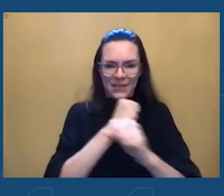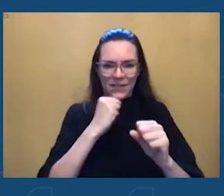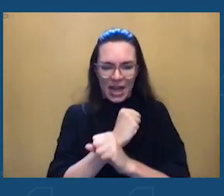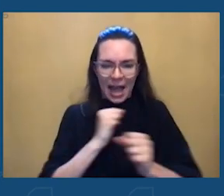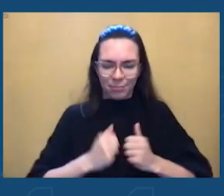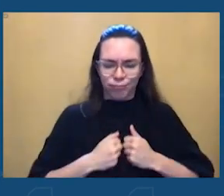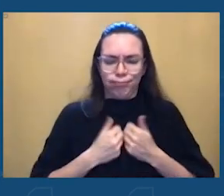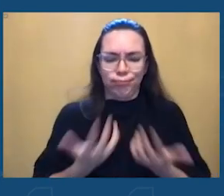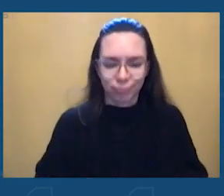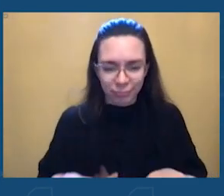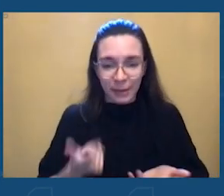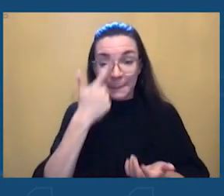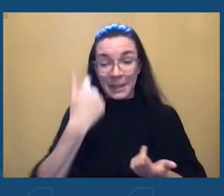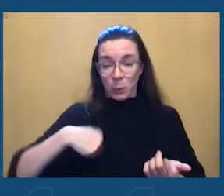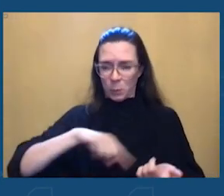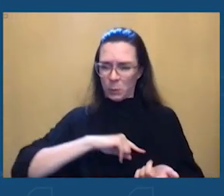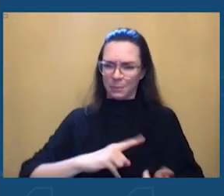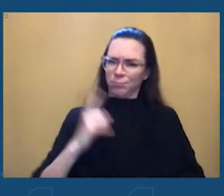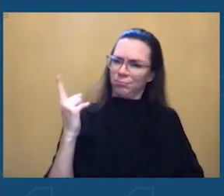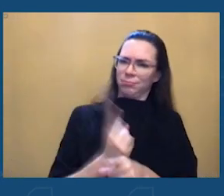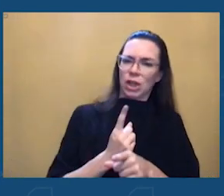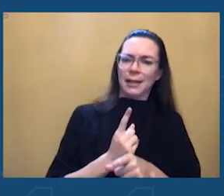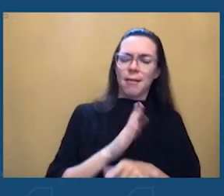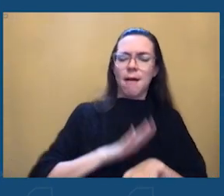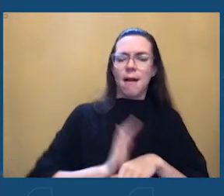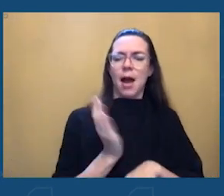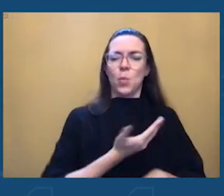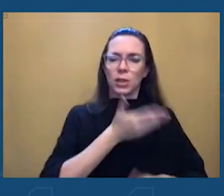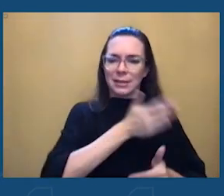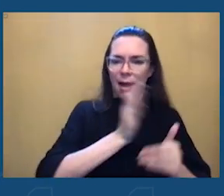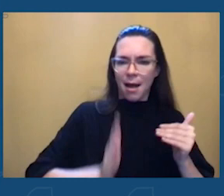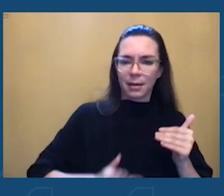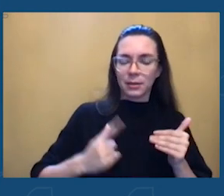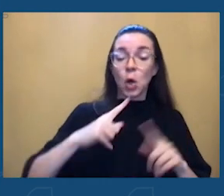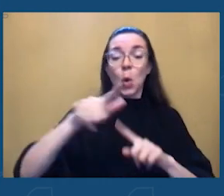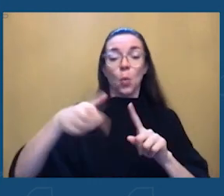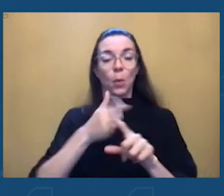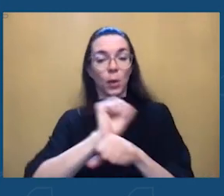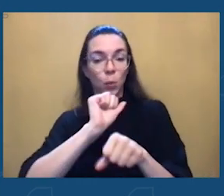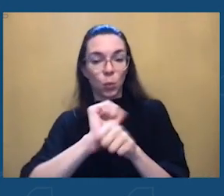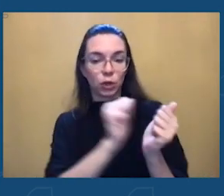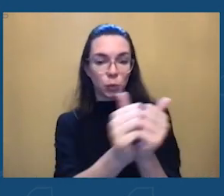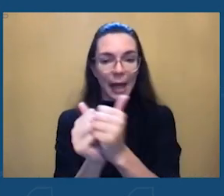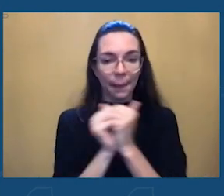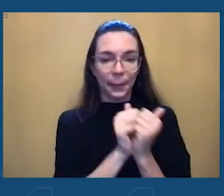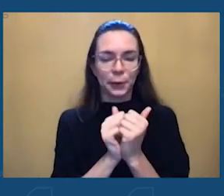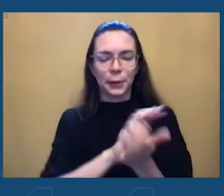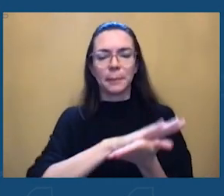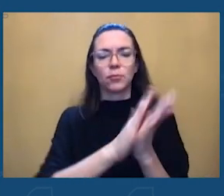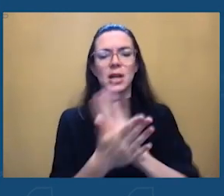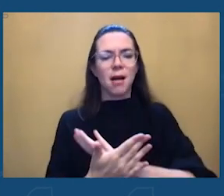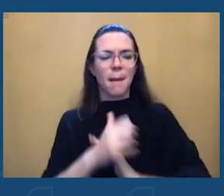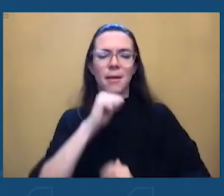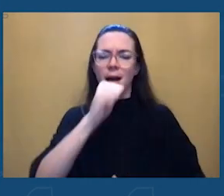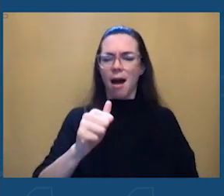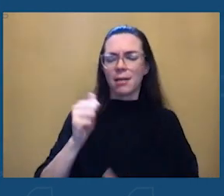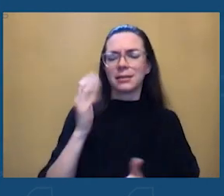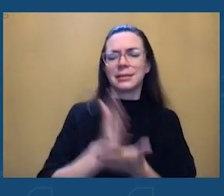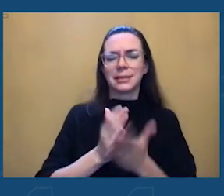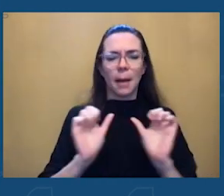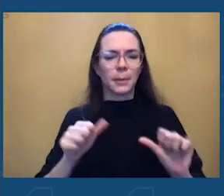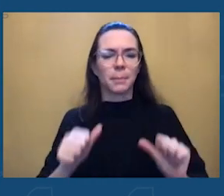right on our side. That when we work together, we become an unstoppable force for